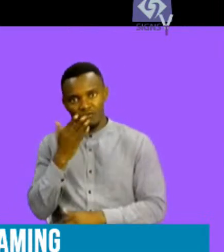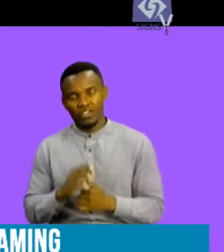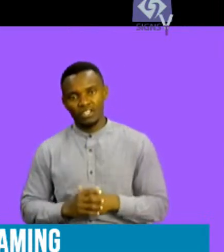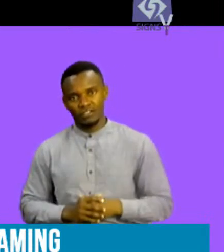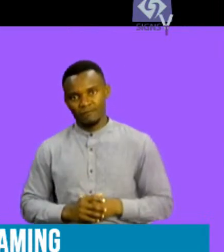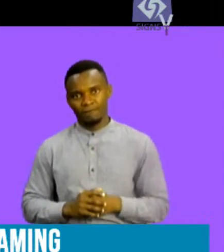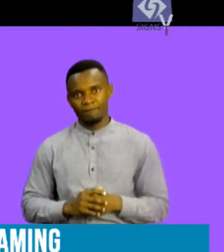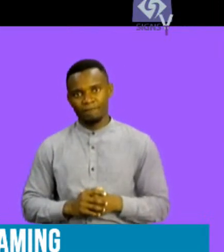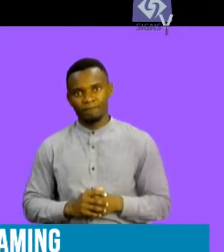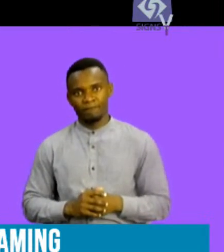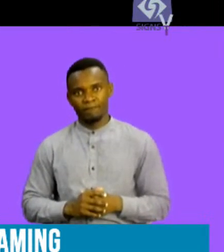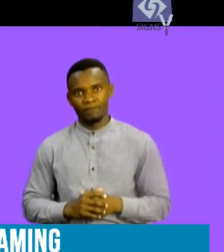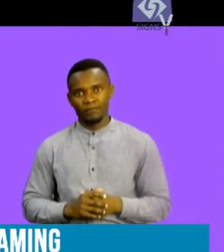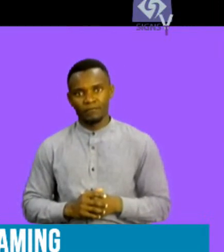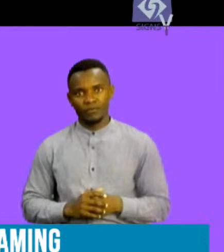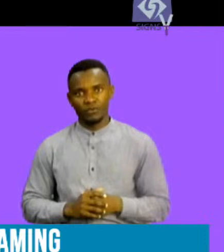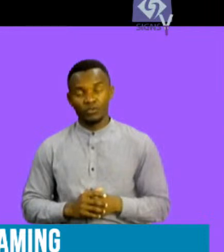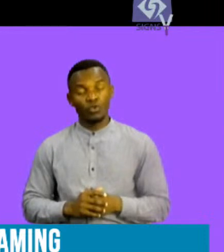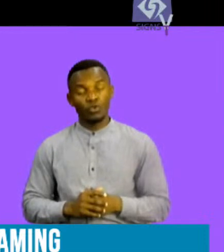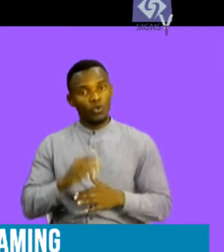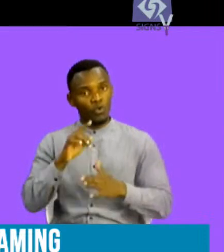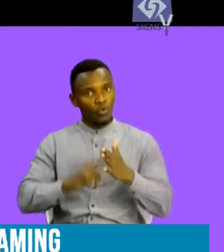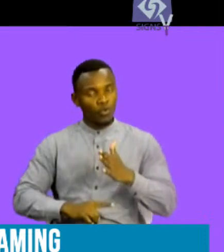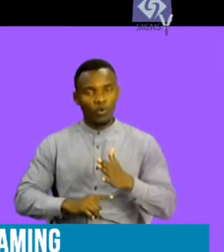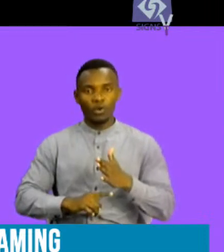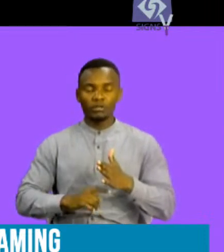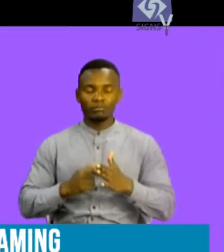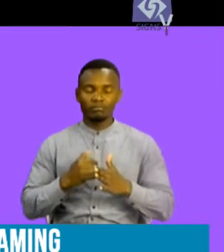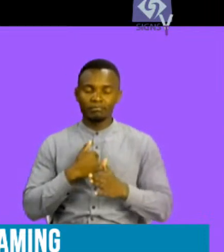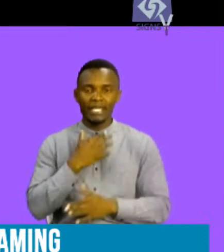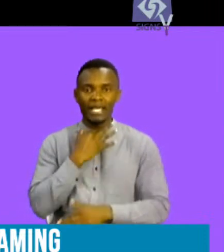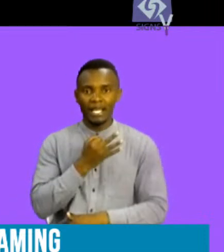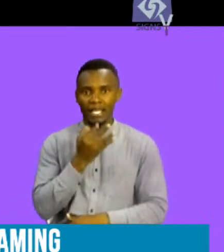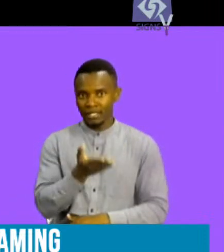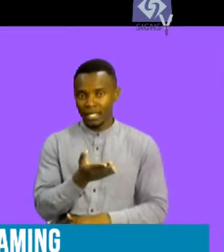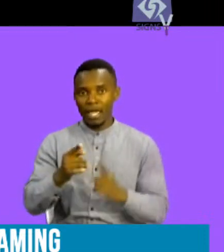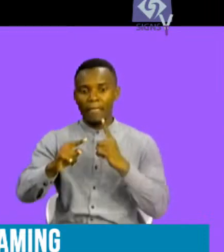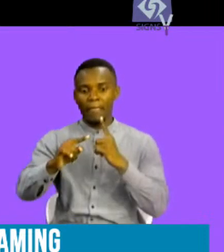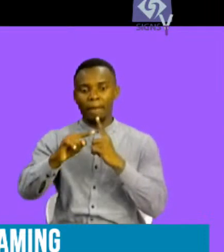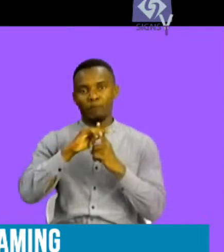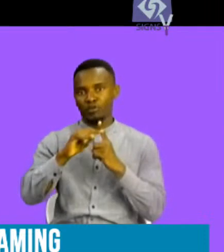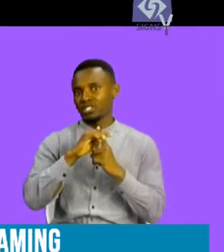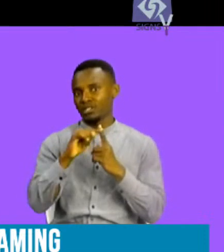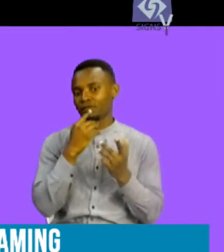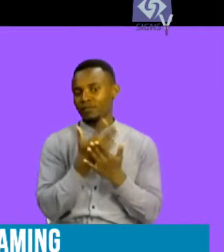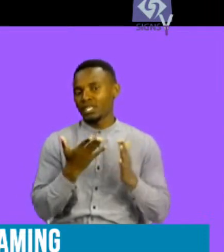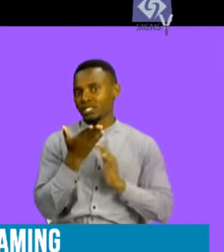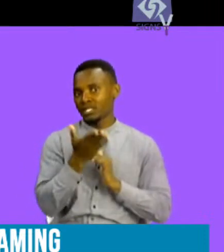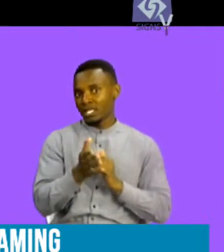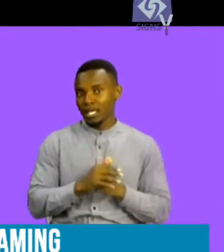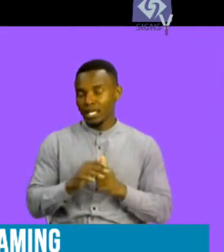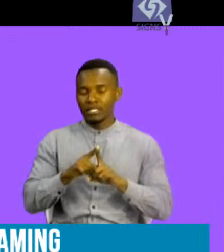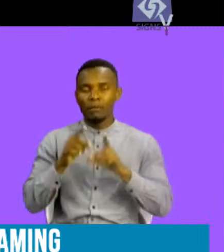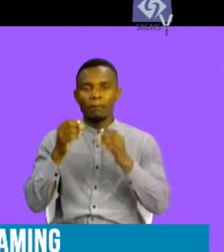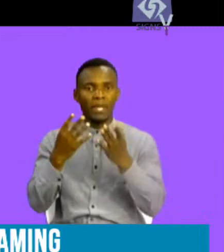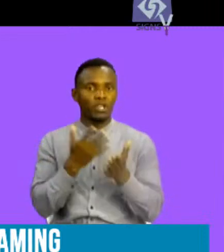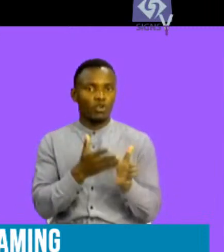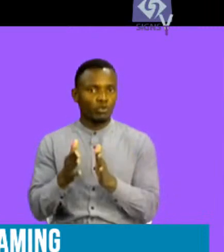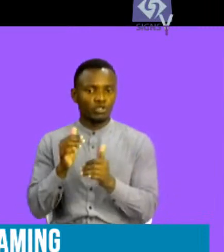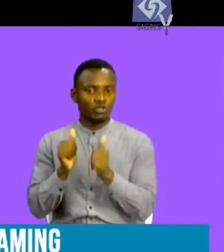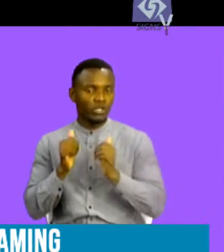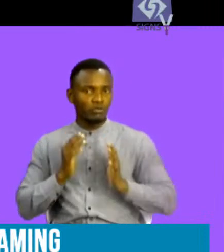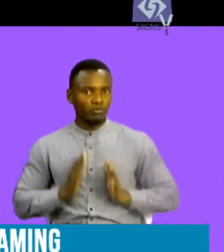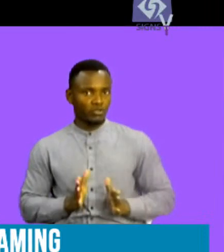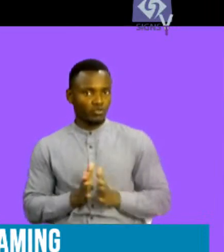for me, mostly what stood out, the positive aspect, the many things and opportunities that the person with disabilities have,